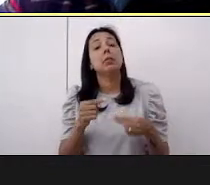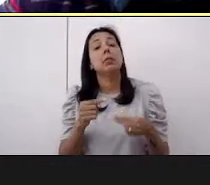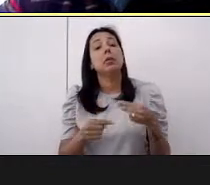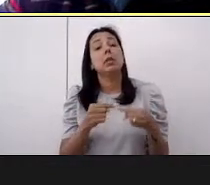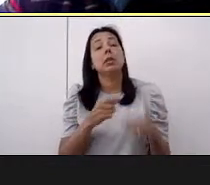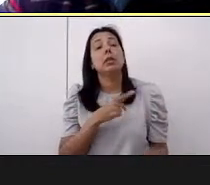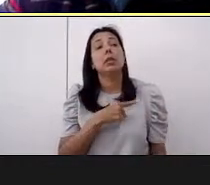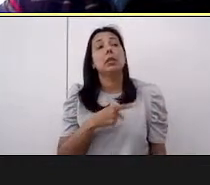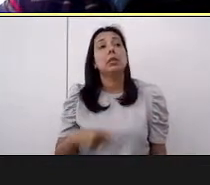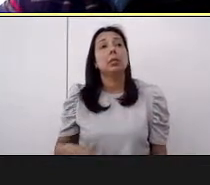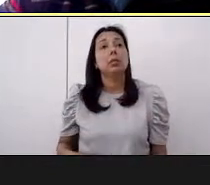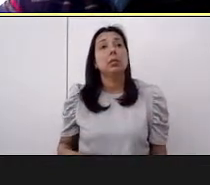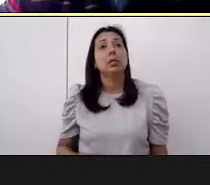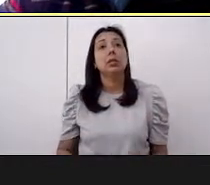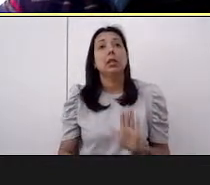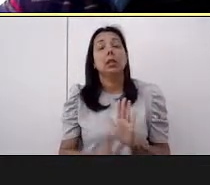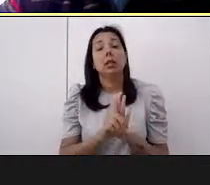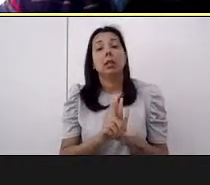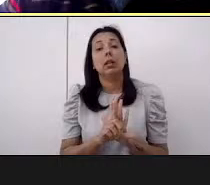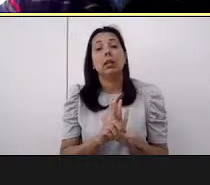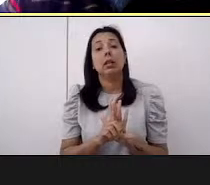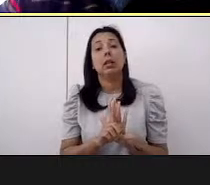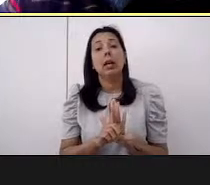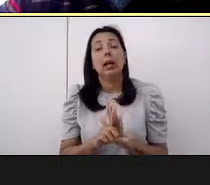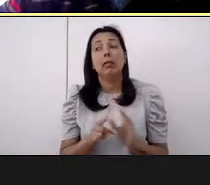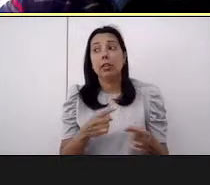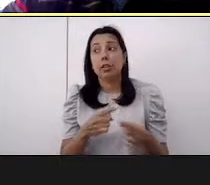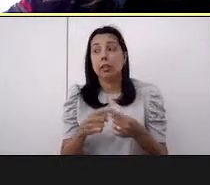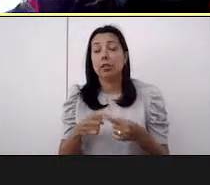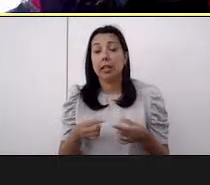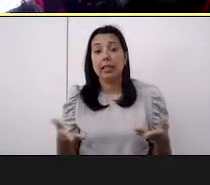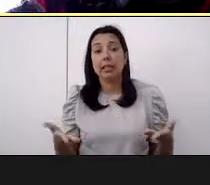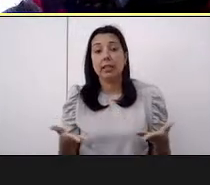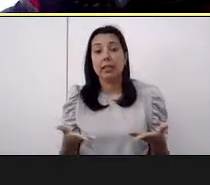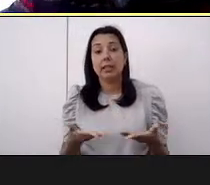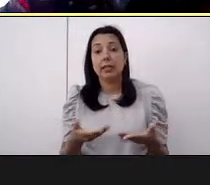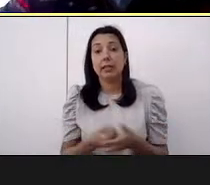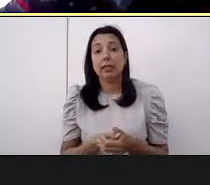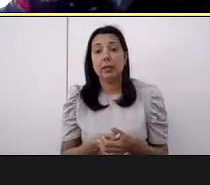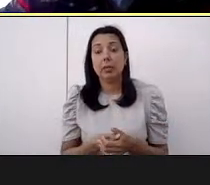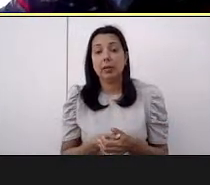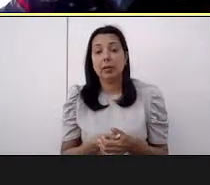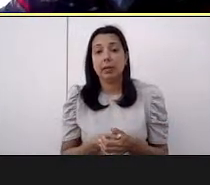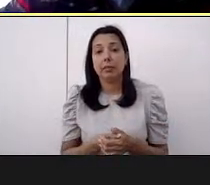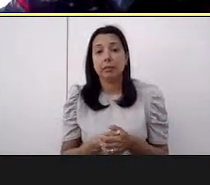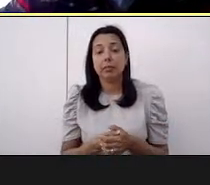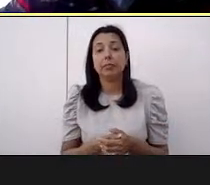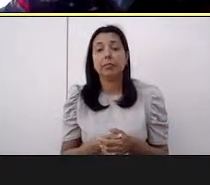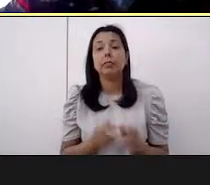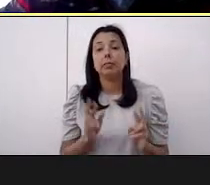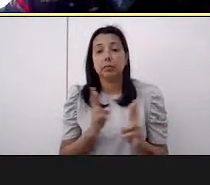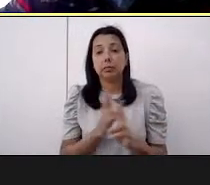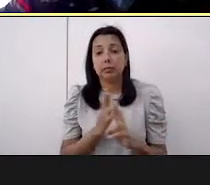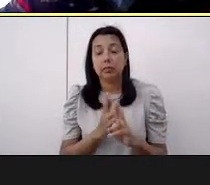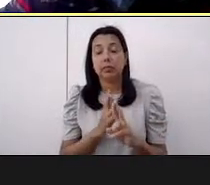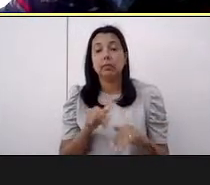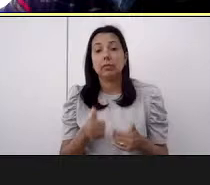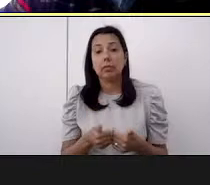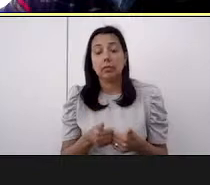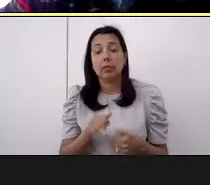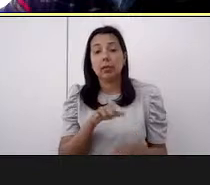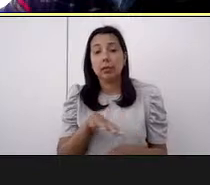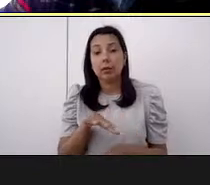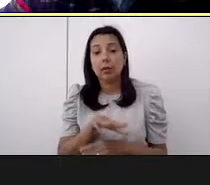these frameworks are evolving to become more than before instruments oriented towards the solving of public problems.